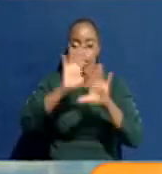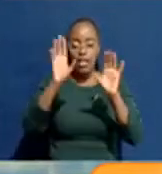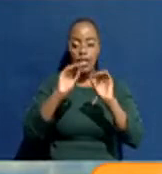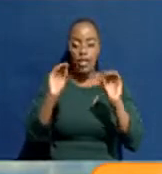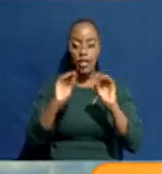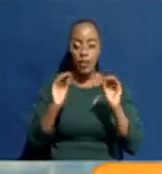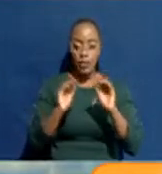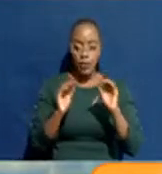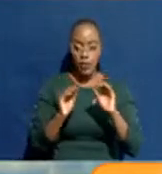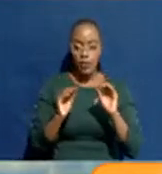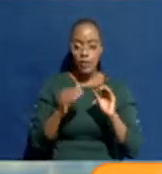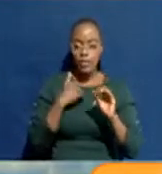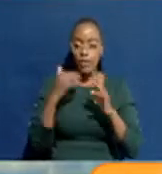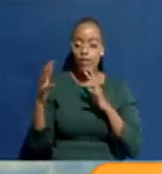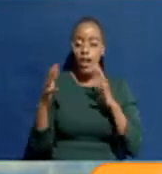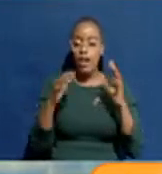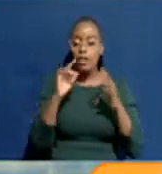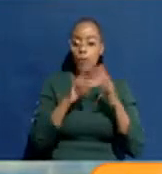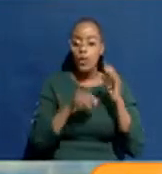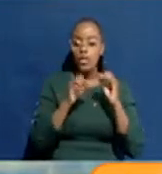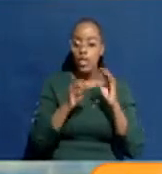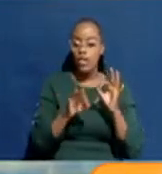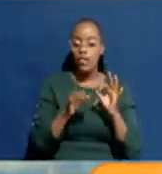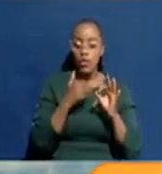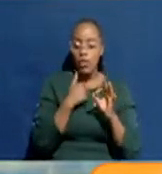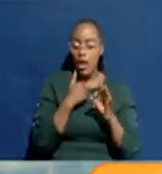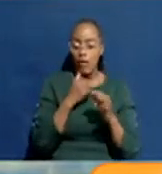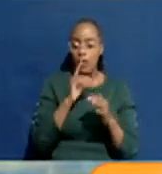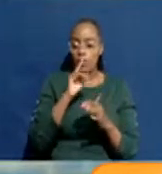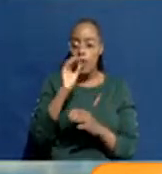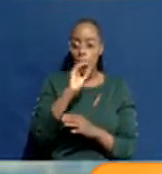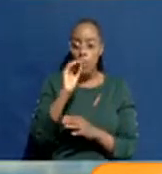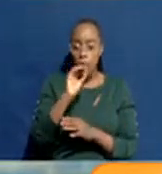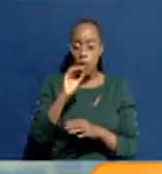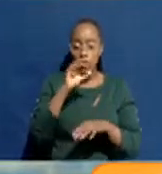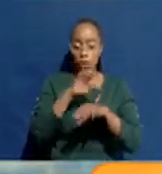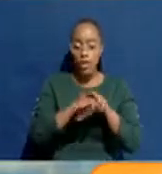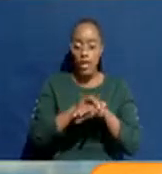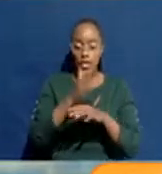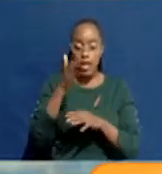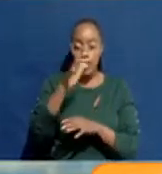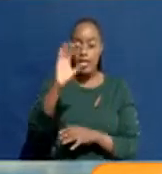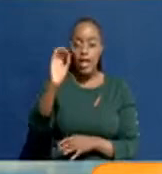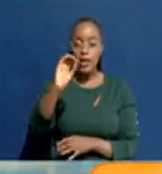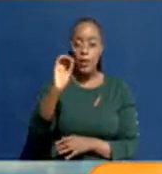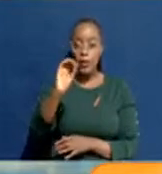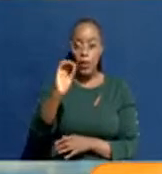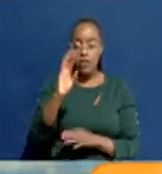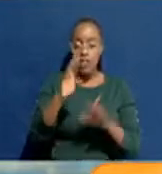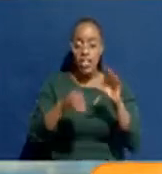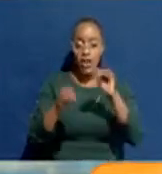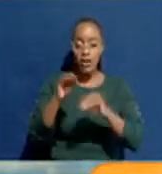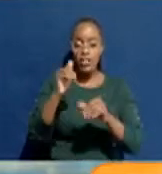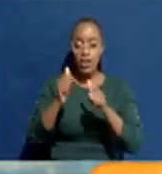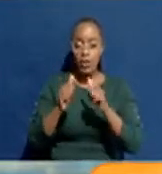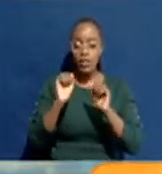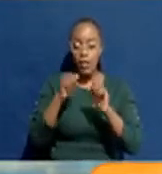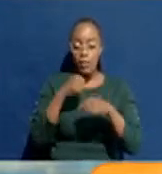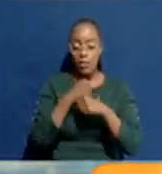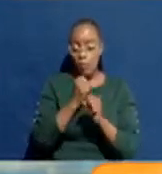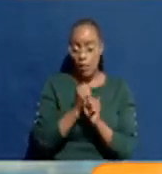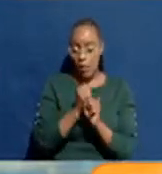fact, it's been argued that if you're not eligible, you don't even get a return on the contributions that you make at all.